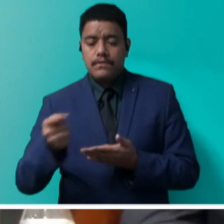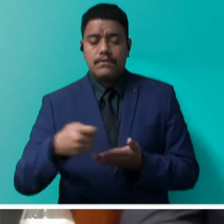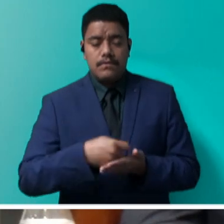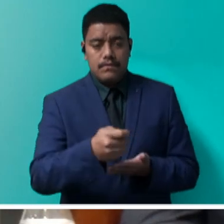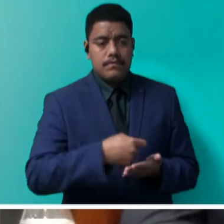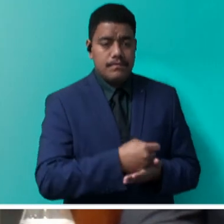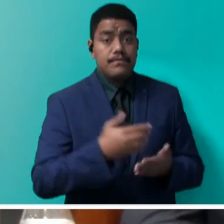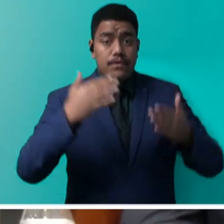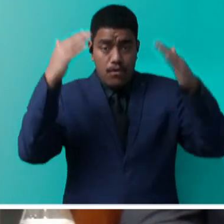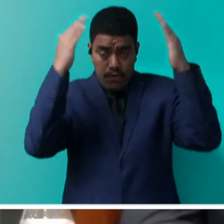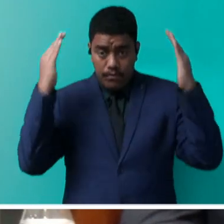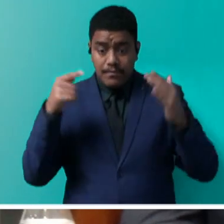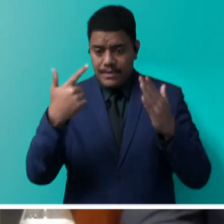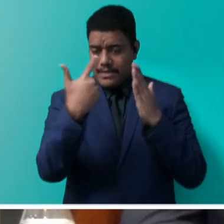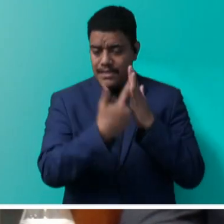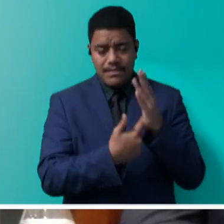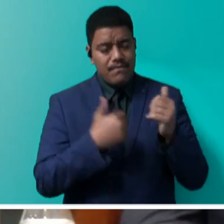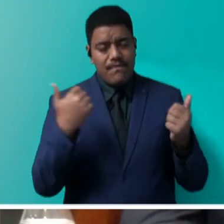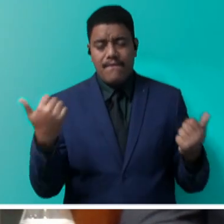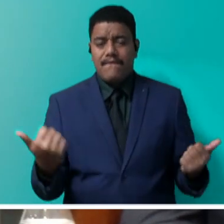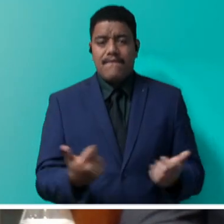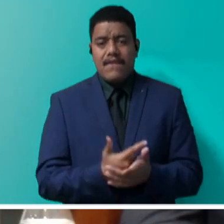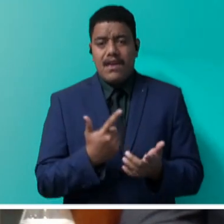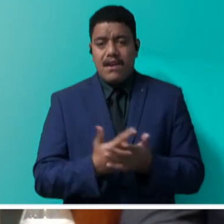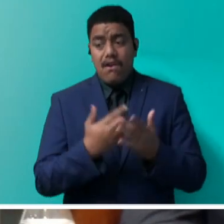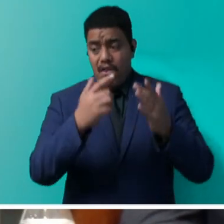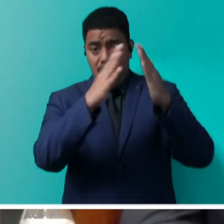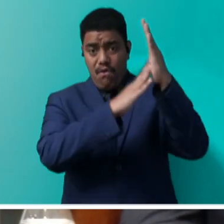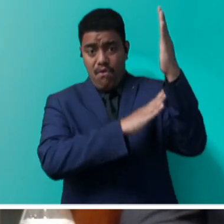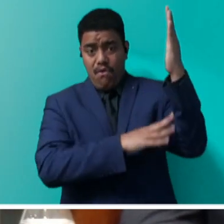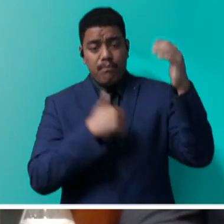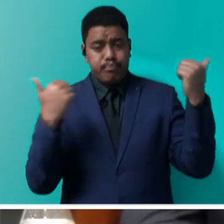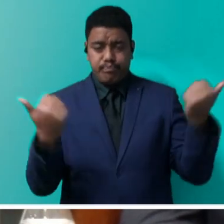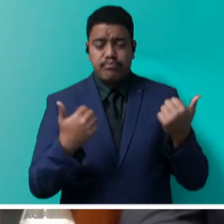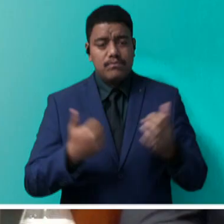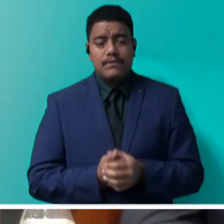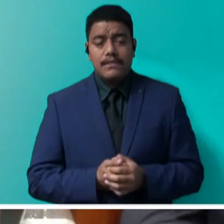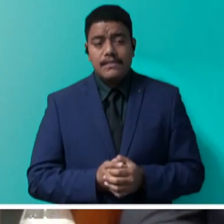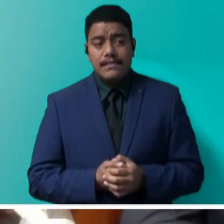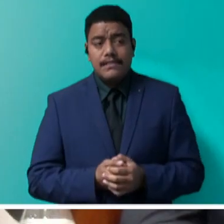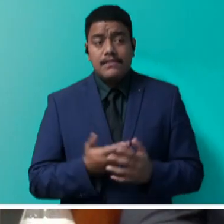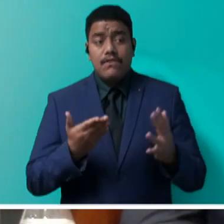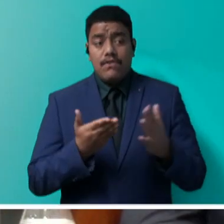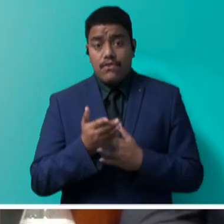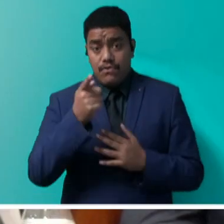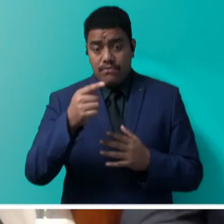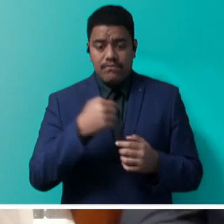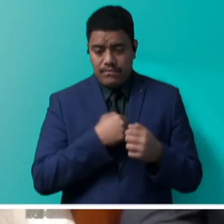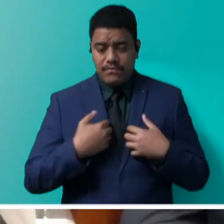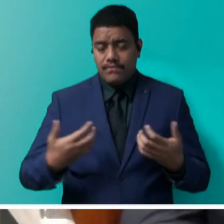Honorable Speaker, sir, the list is long because the threats are real. Through interministerial